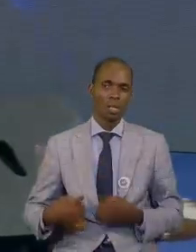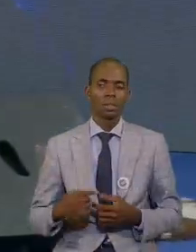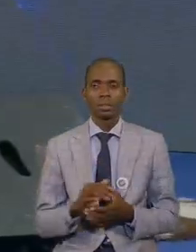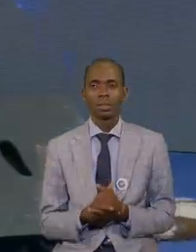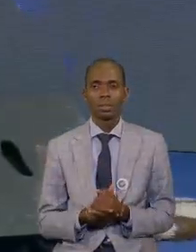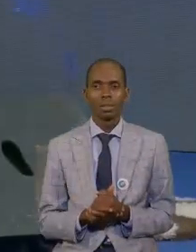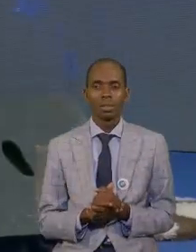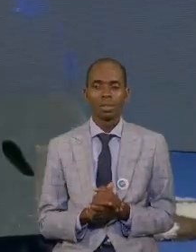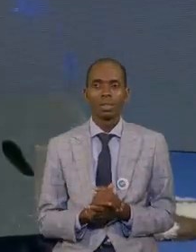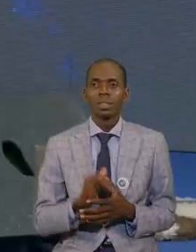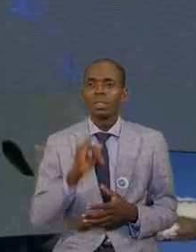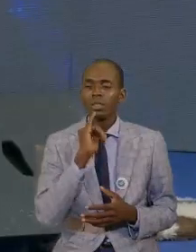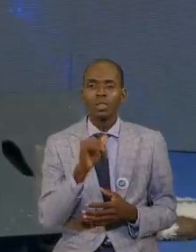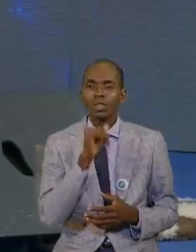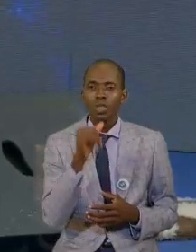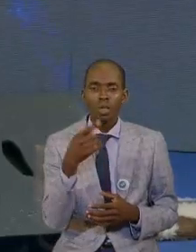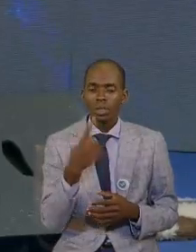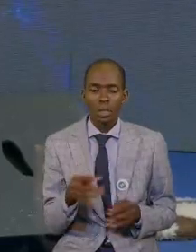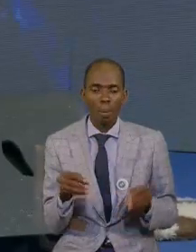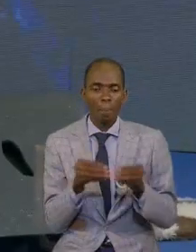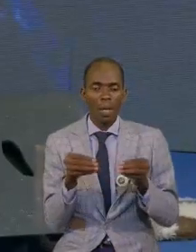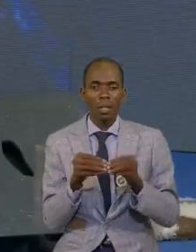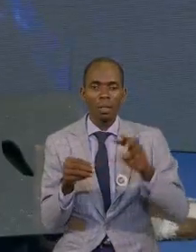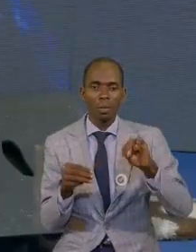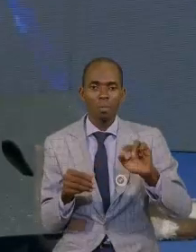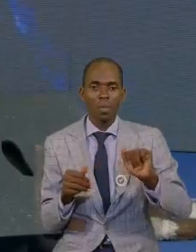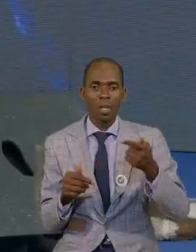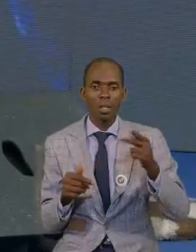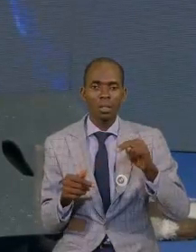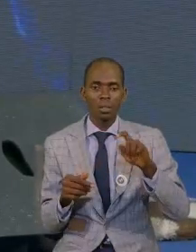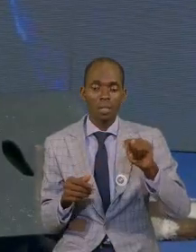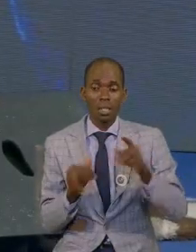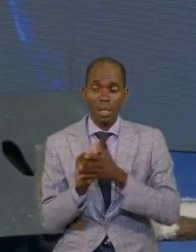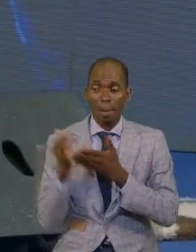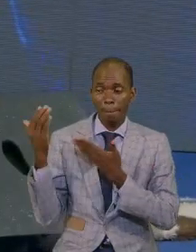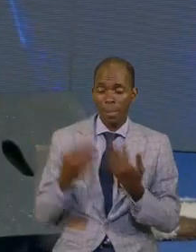Is not the magnet that attracts sin into your life.